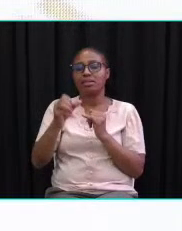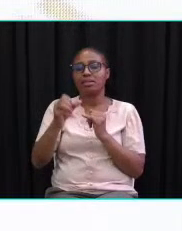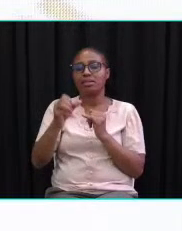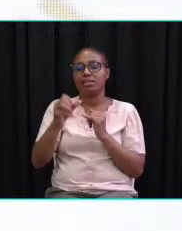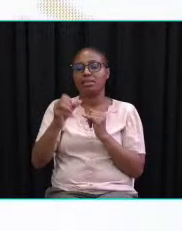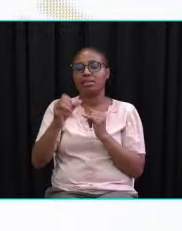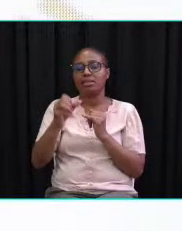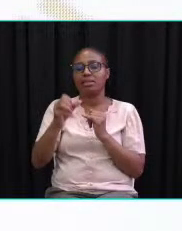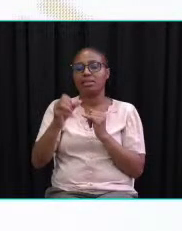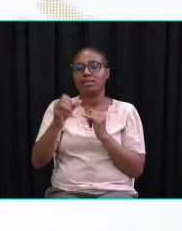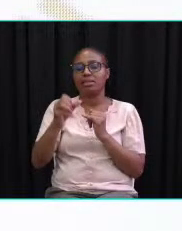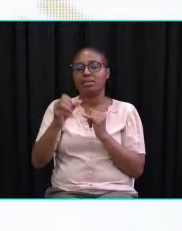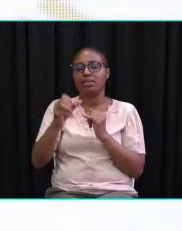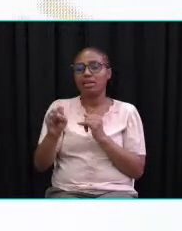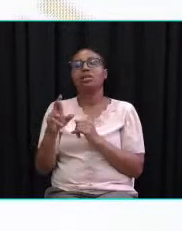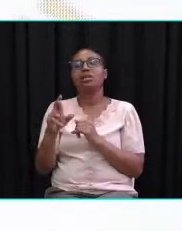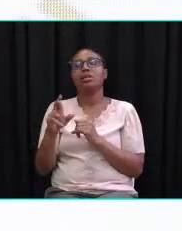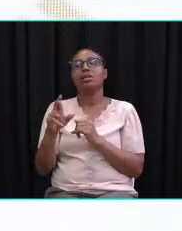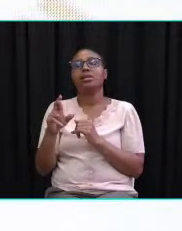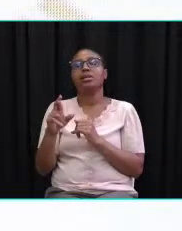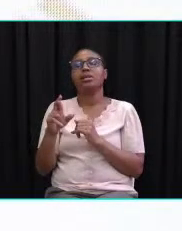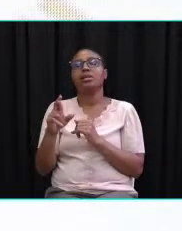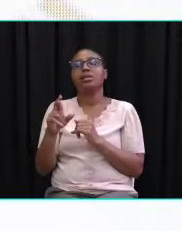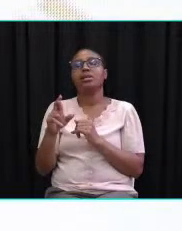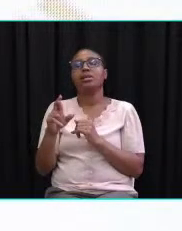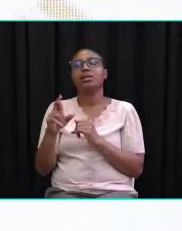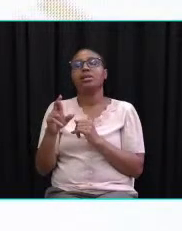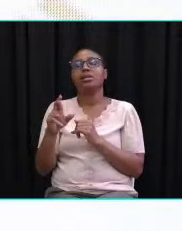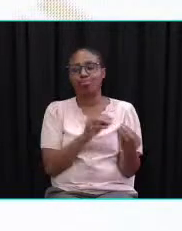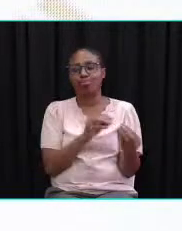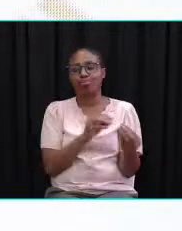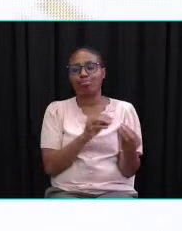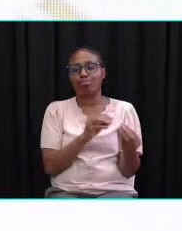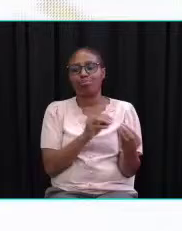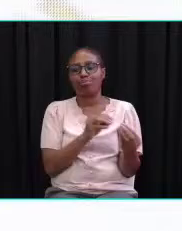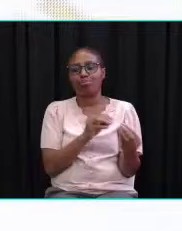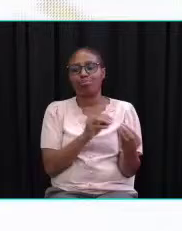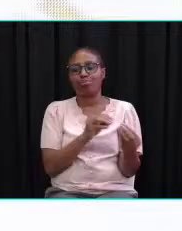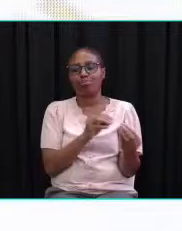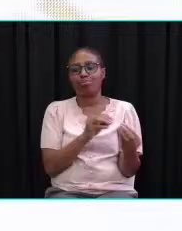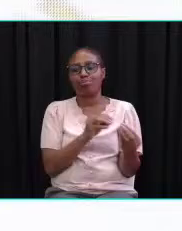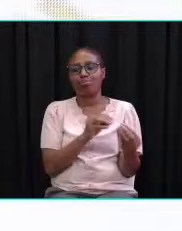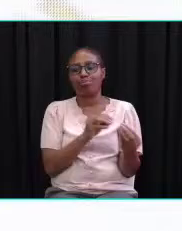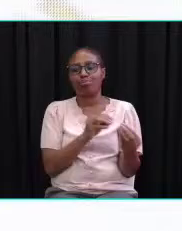port. Now, my next question will go to, it's not actually